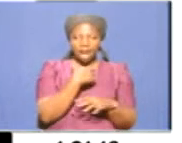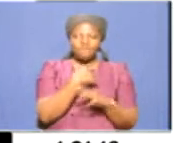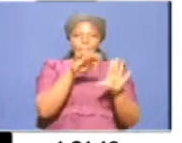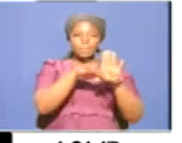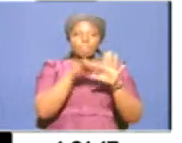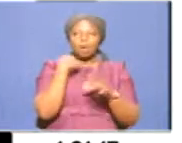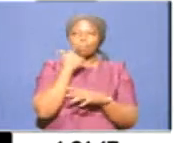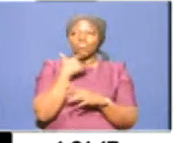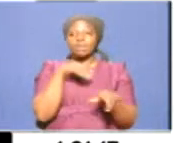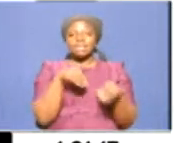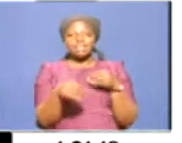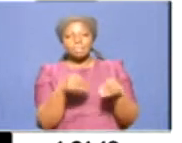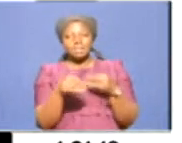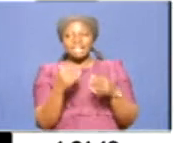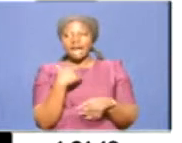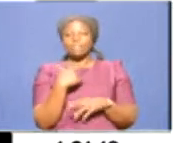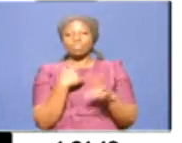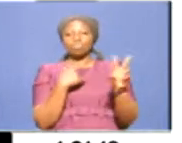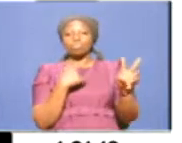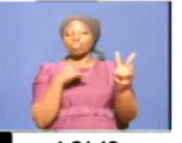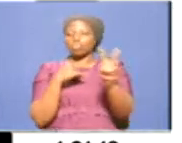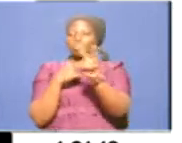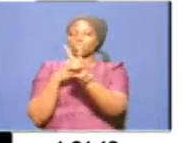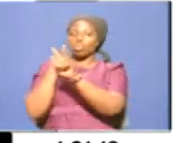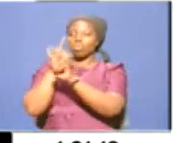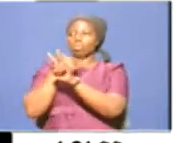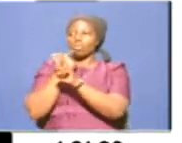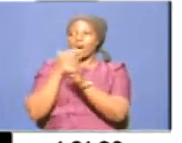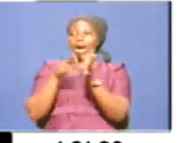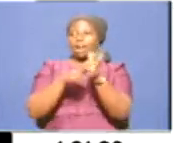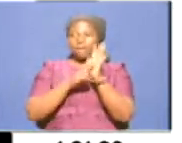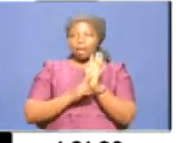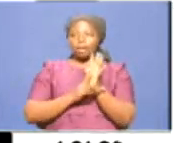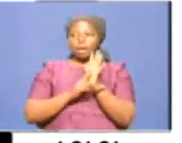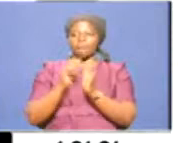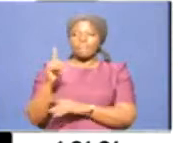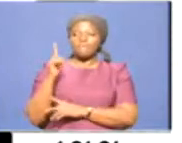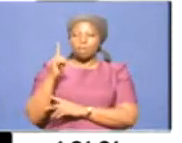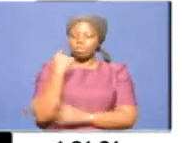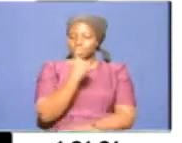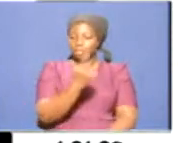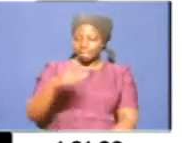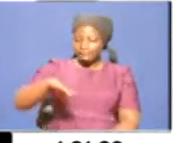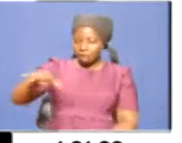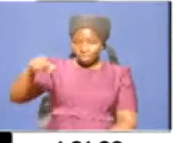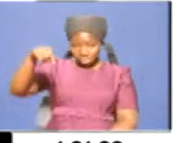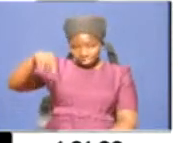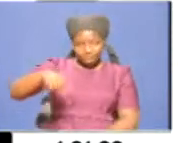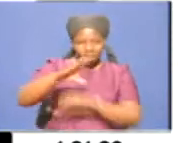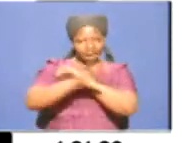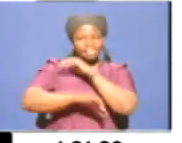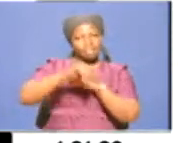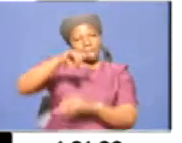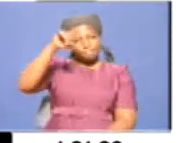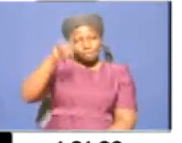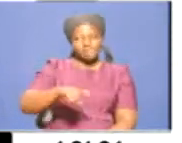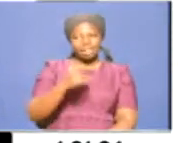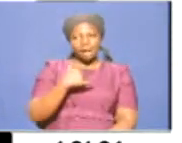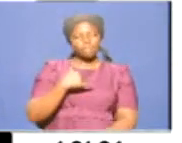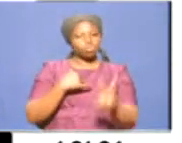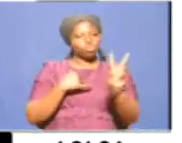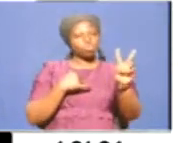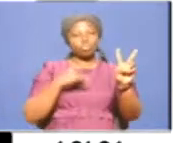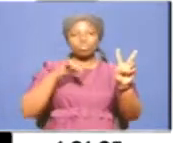have disability. The 2-2 that are required by law. Every county in this country must have 2 members